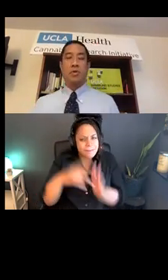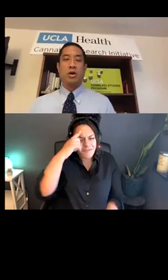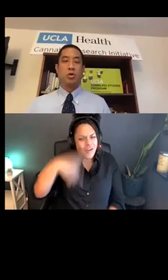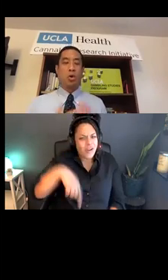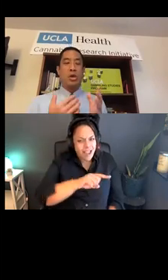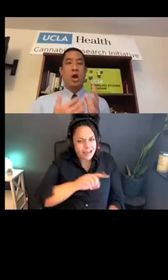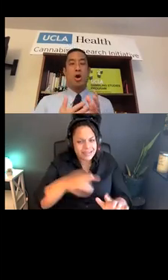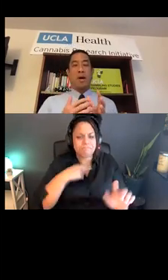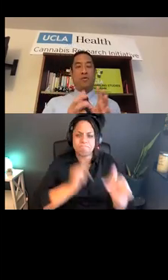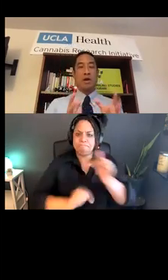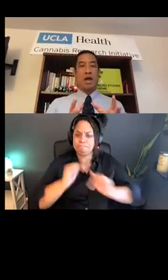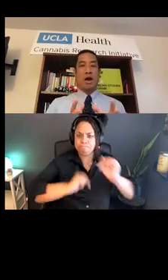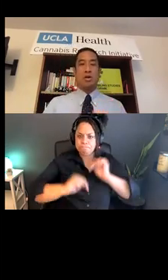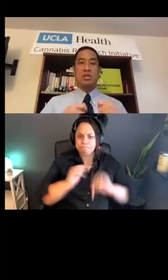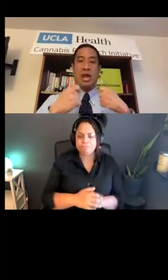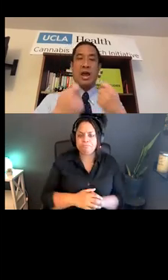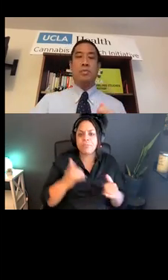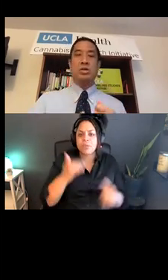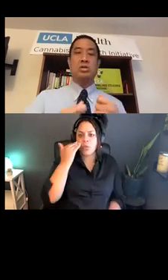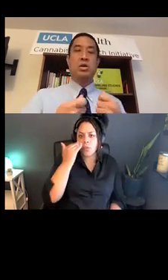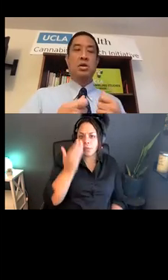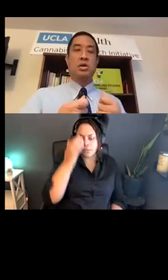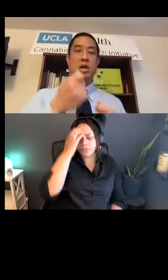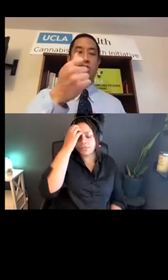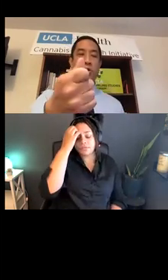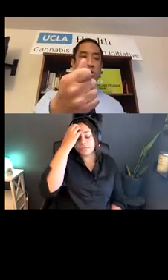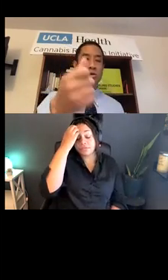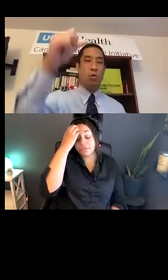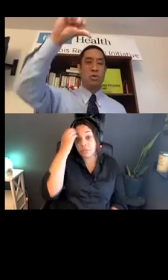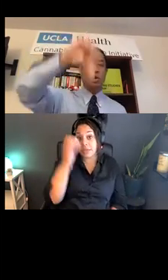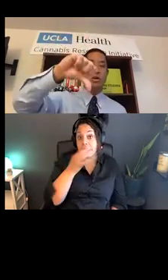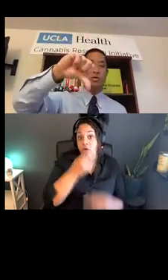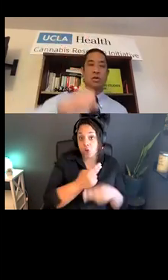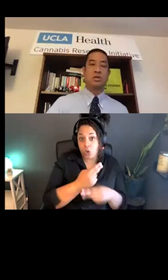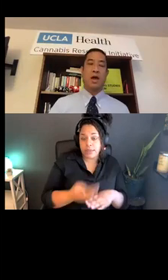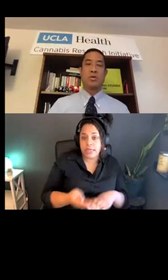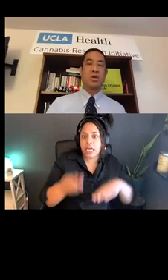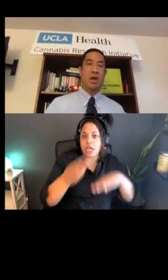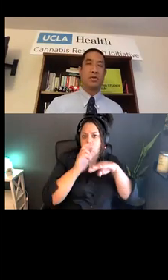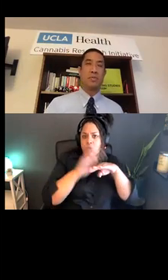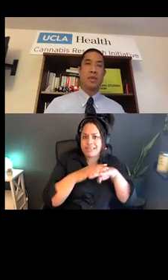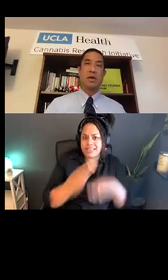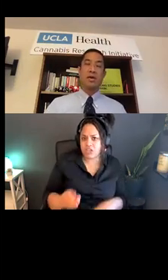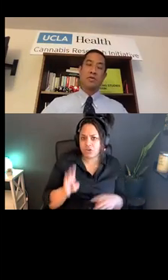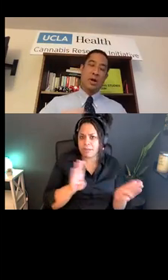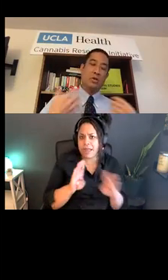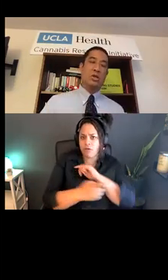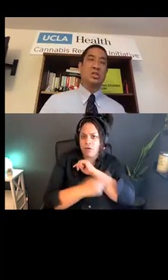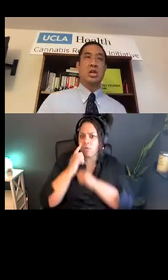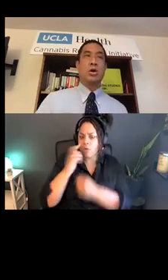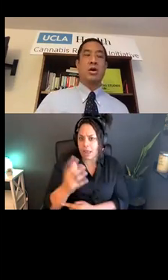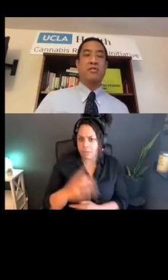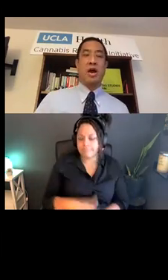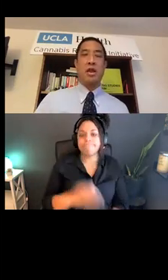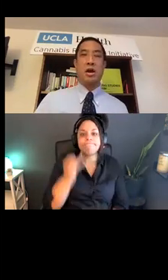now. So what do we know about right now? Does cannabis increase or decrease gambling behavior? So you went to a